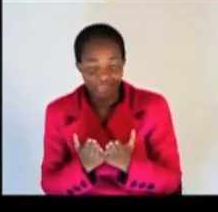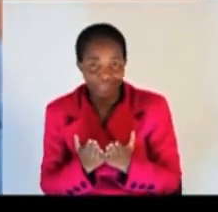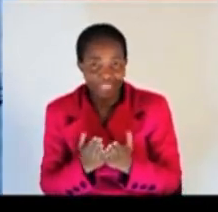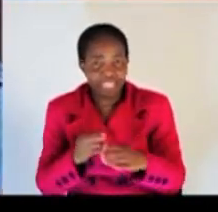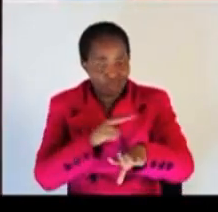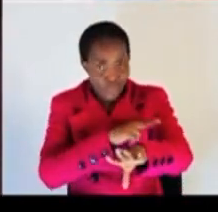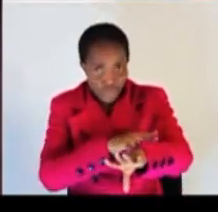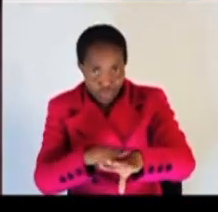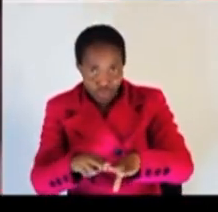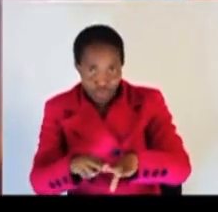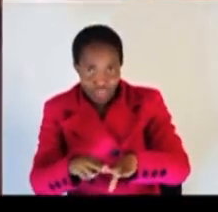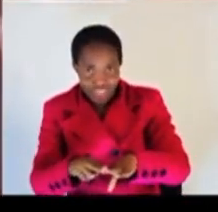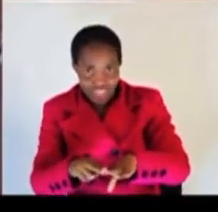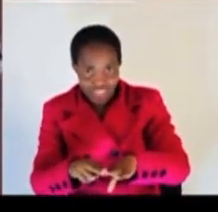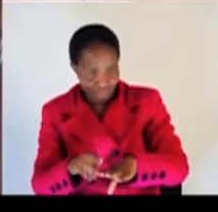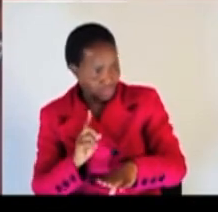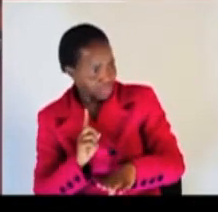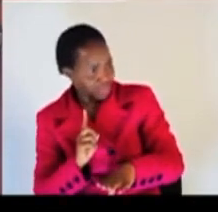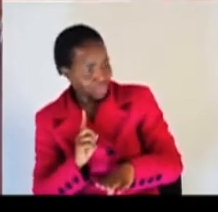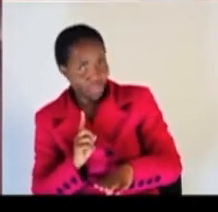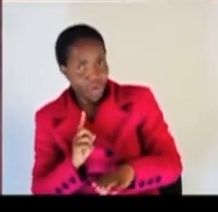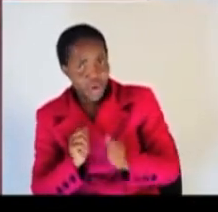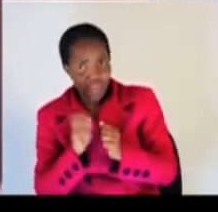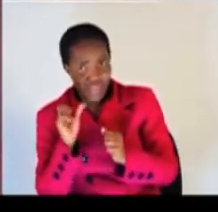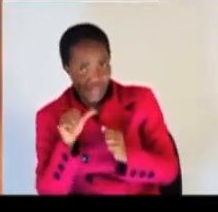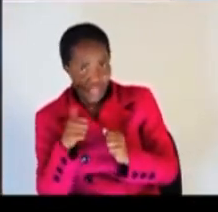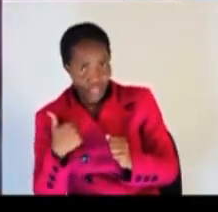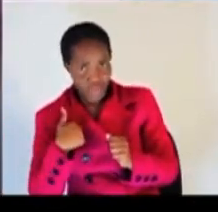street. Huh? With some few white boys.